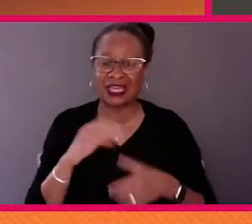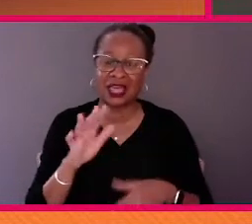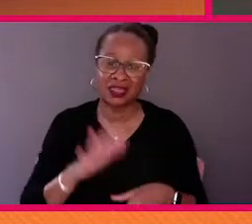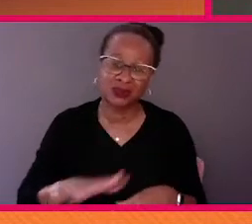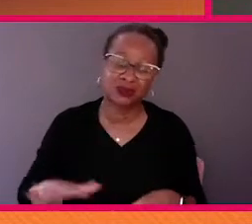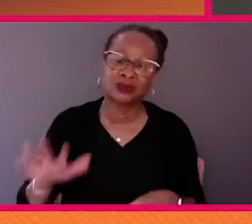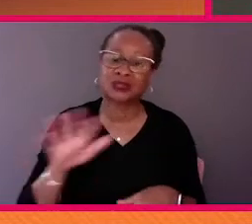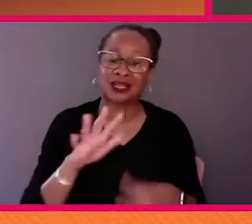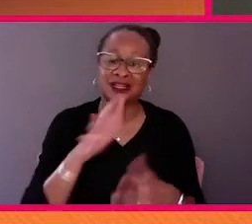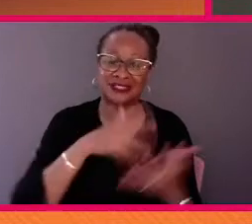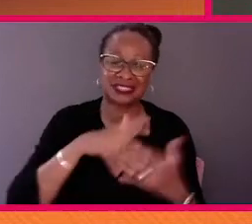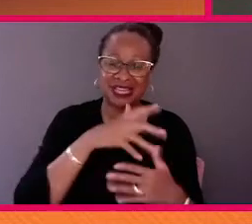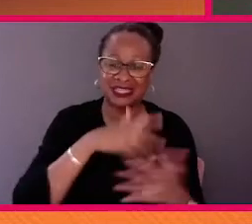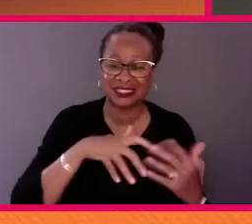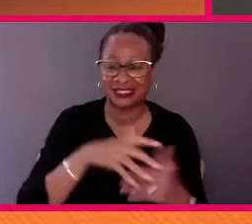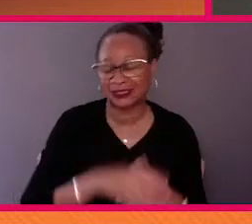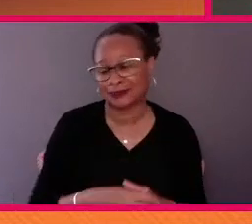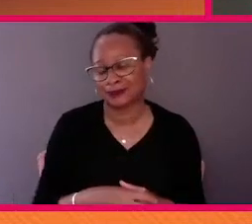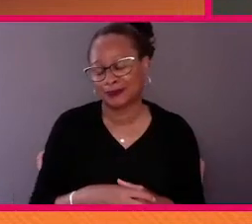society.